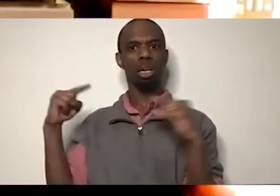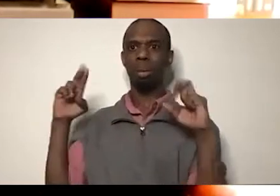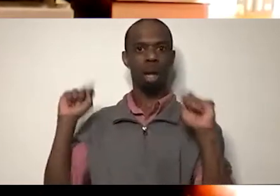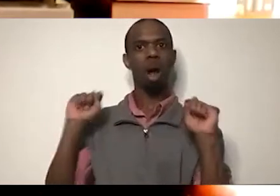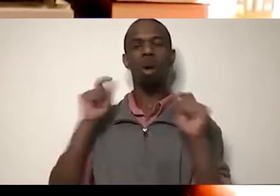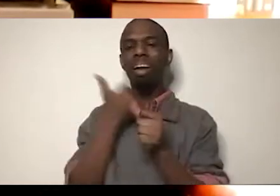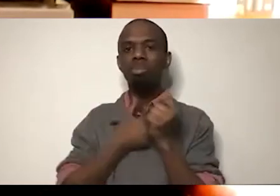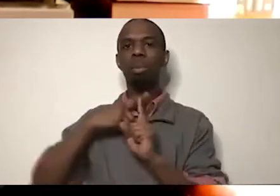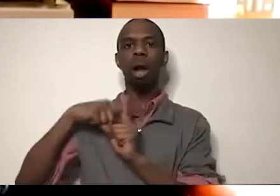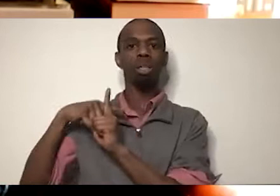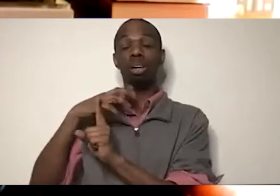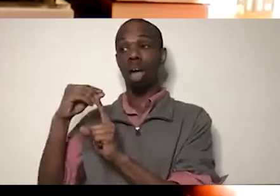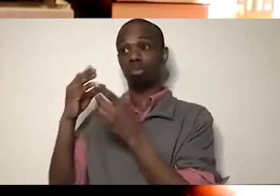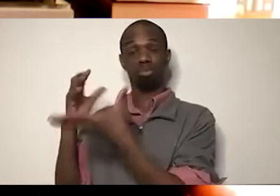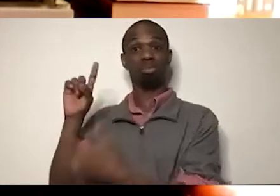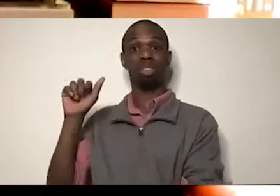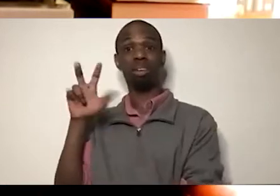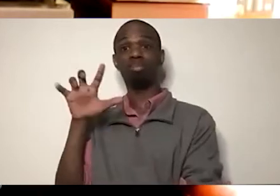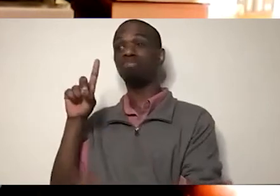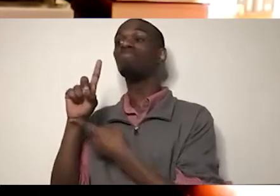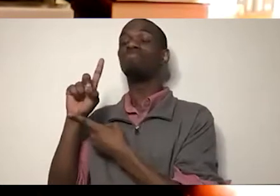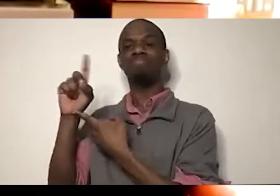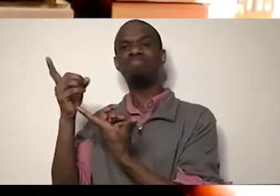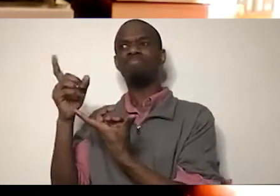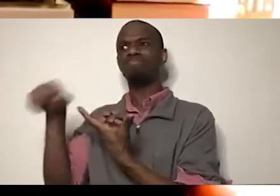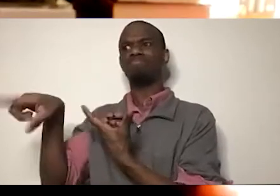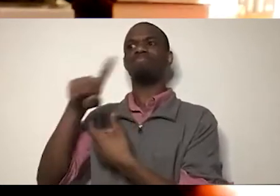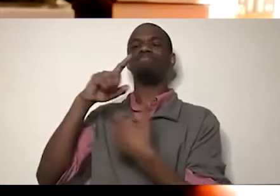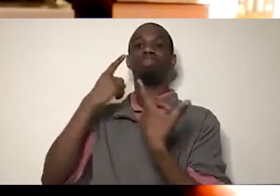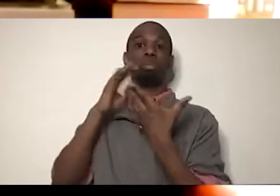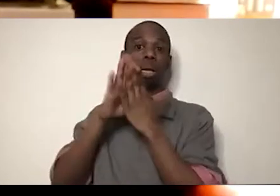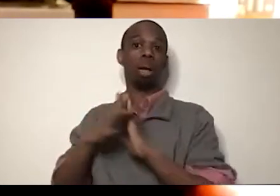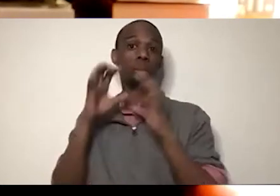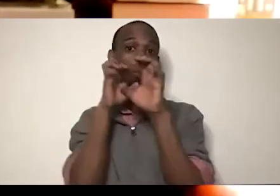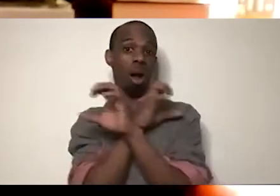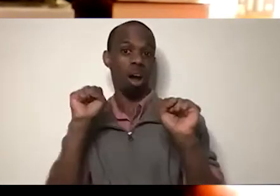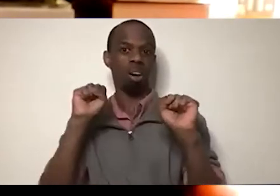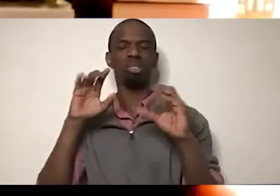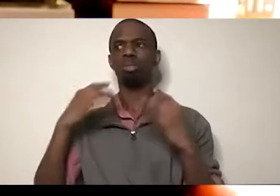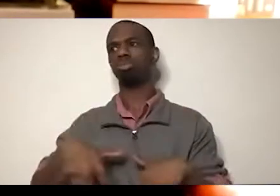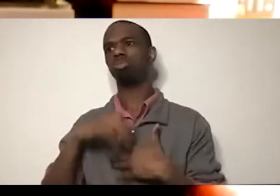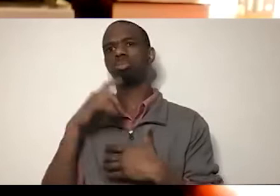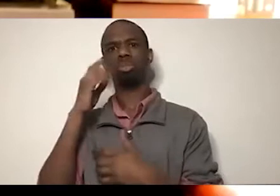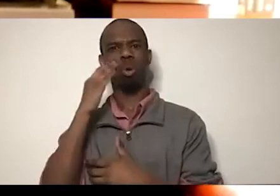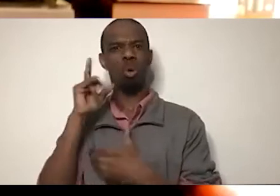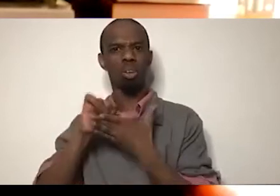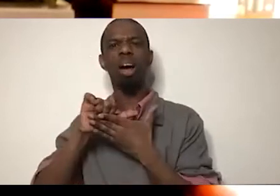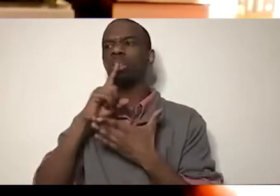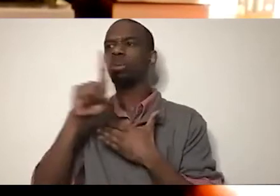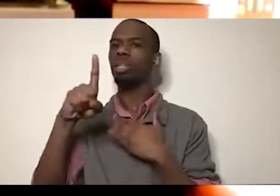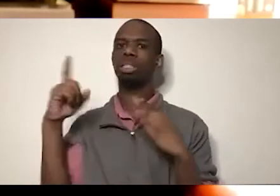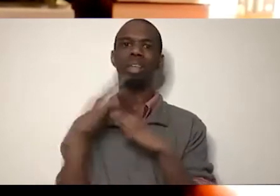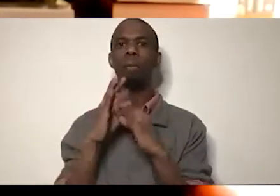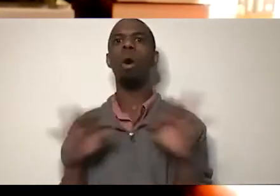issues, especially climate and environmental issues that require such costly